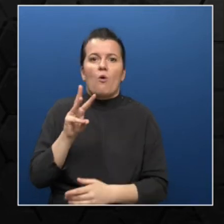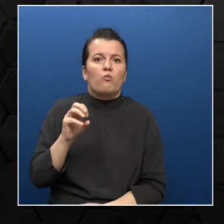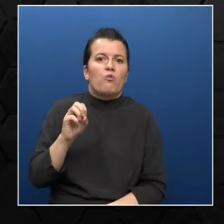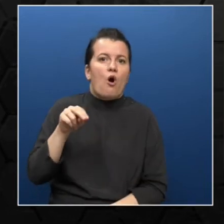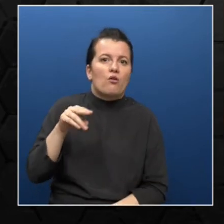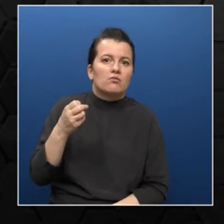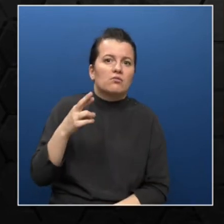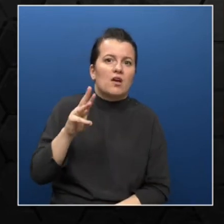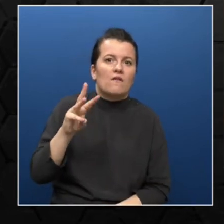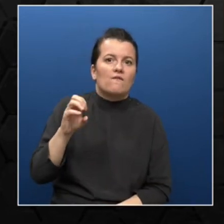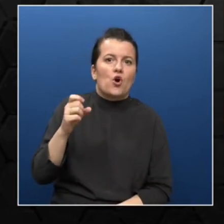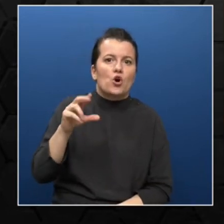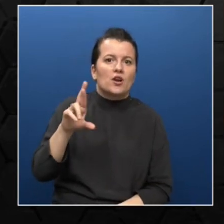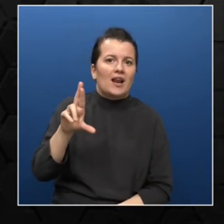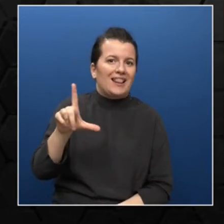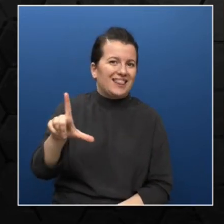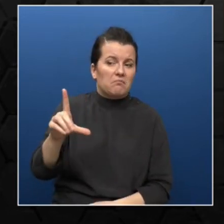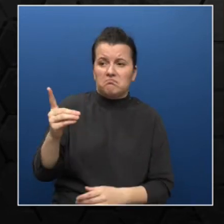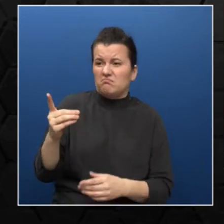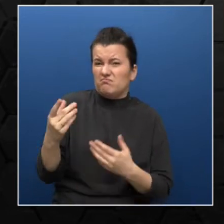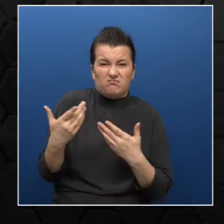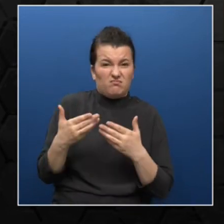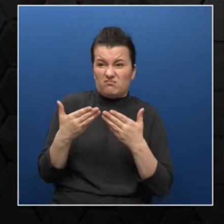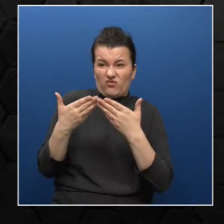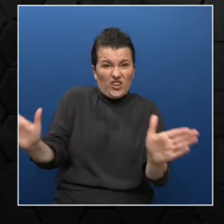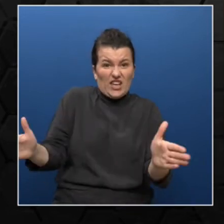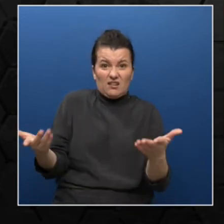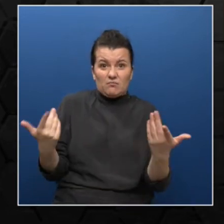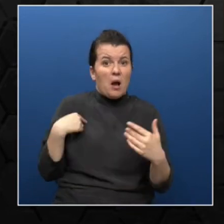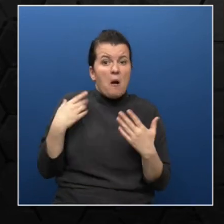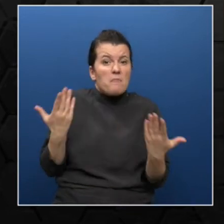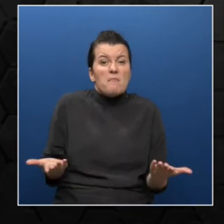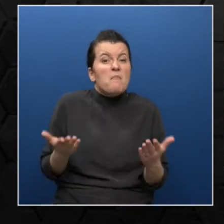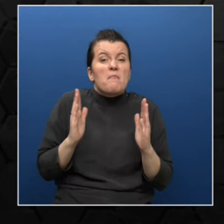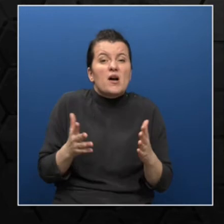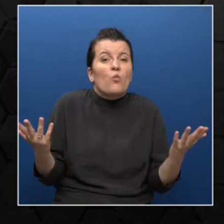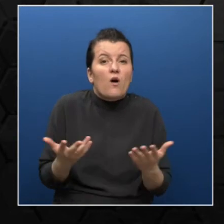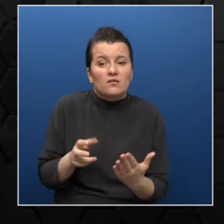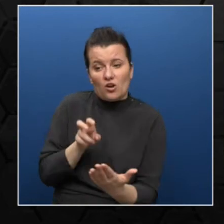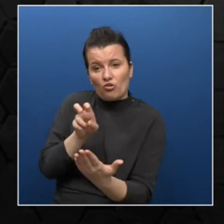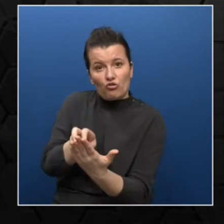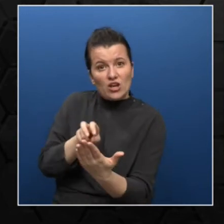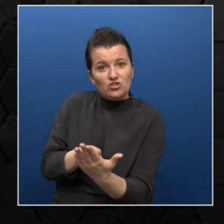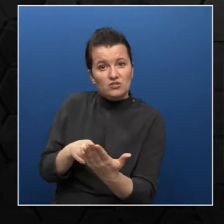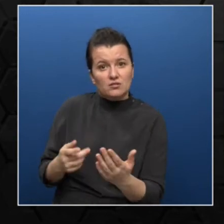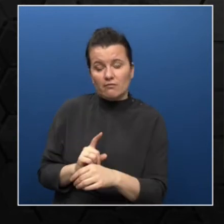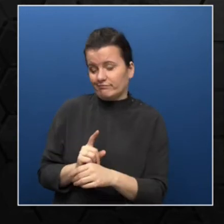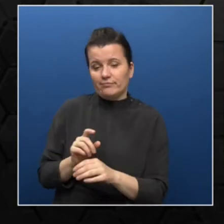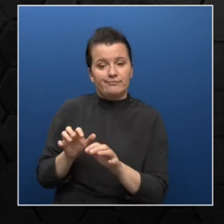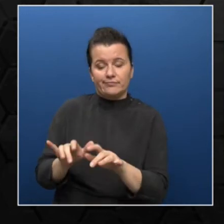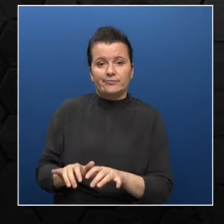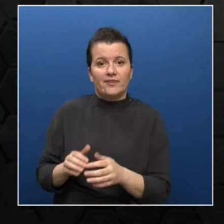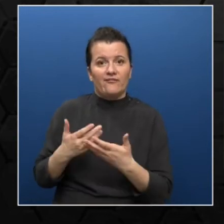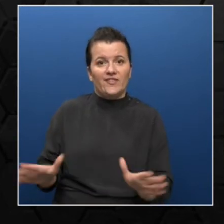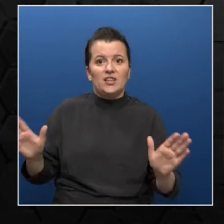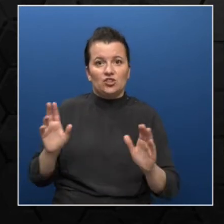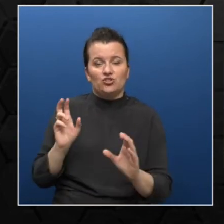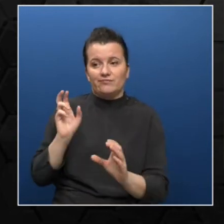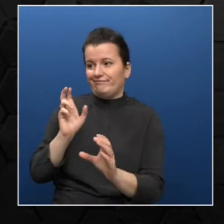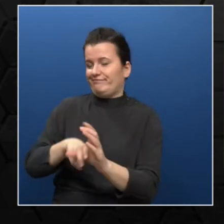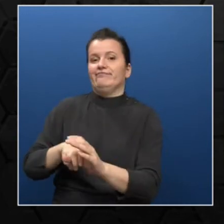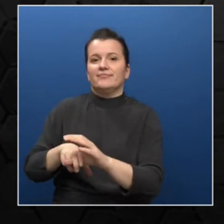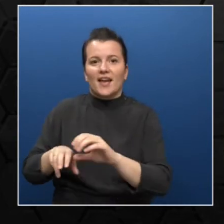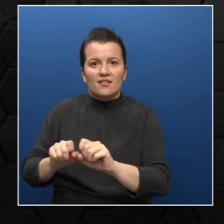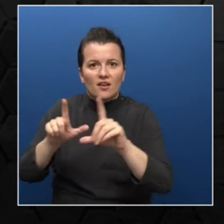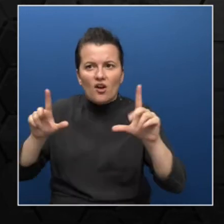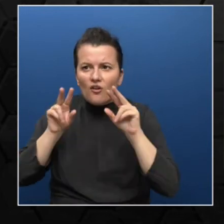that are open and free for you. You just have to go ahead and register. It takes hardly a minute to register for conferences. So if you're interested in reinforcement learning, look out